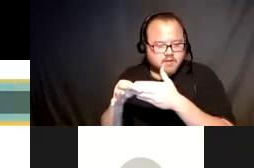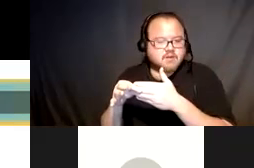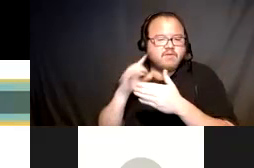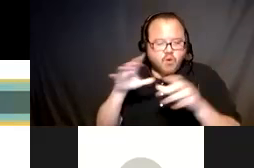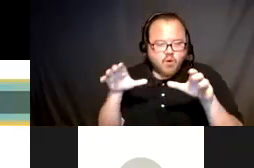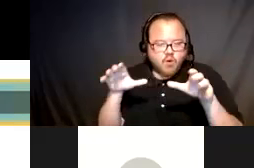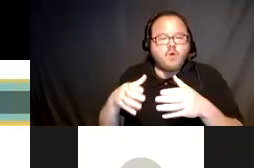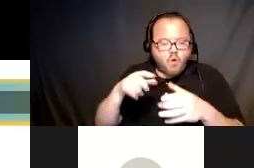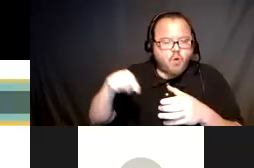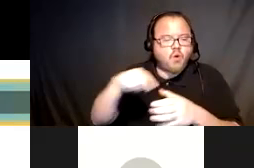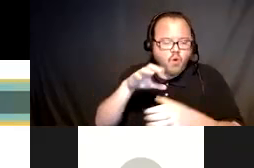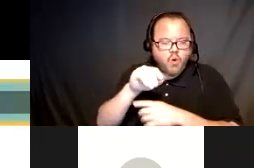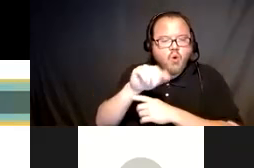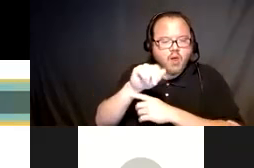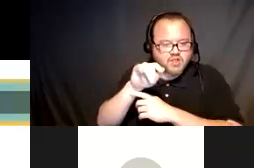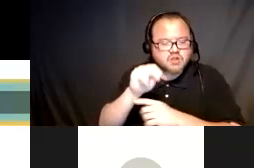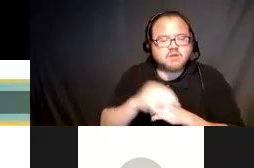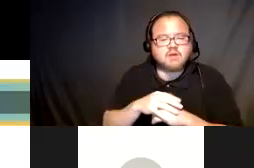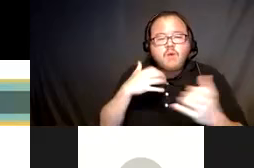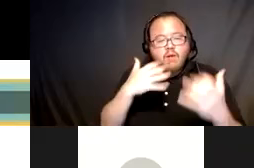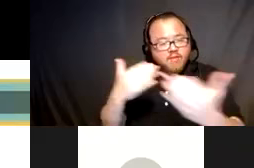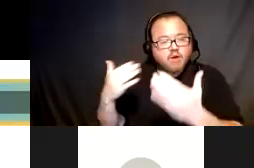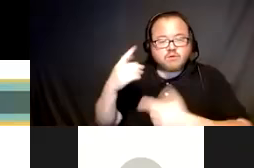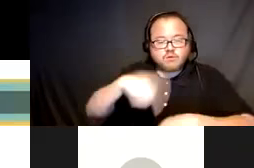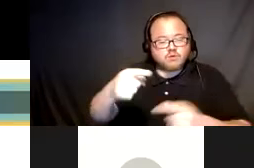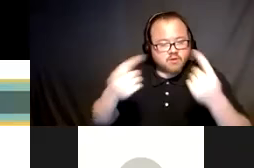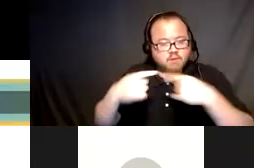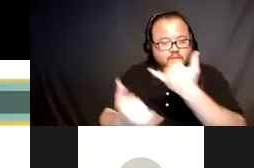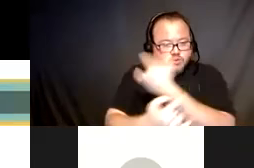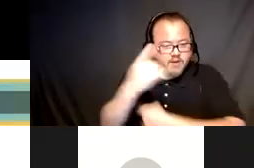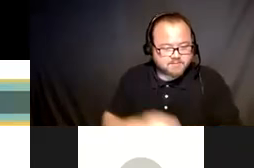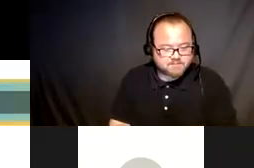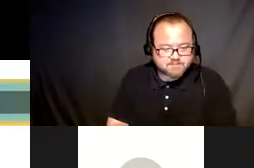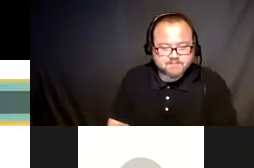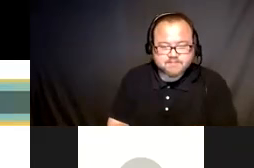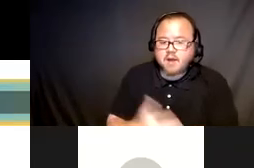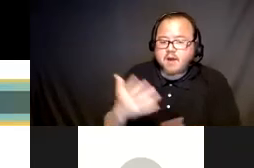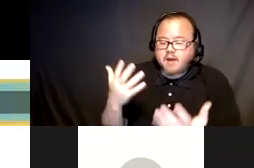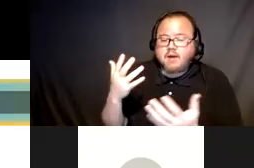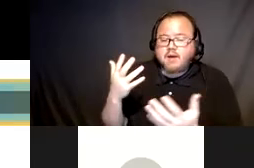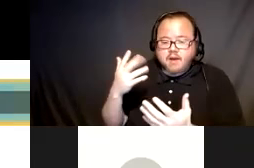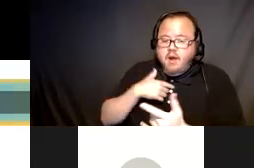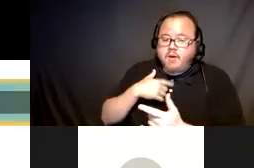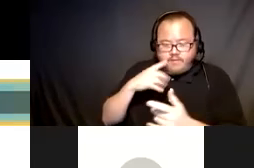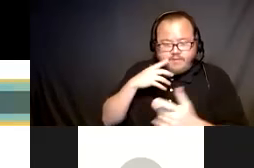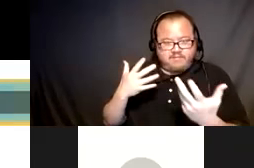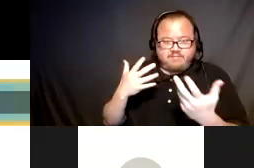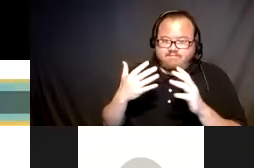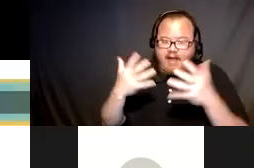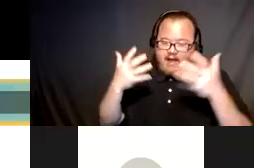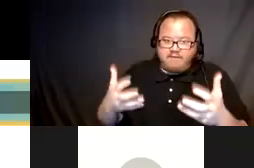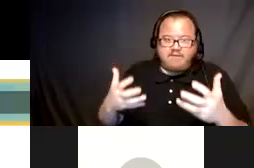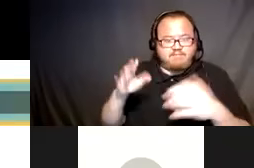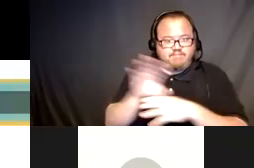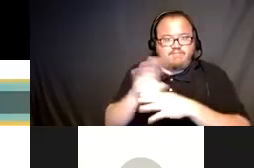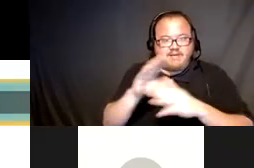coalition. And we thank you so much for being here today. So as I said, we have a packed agenda for you today. We